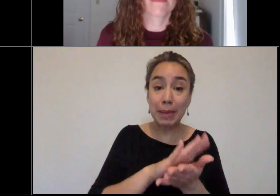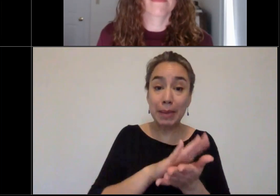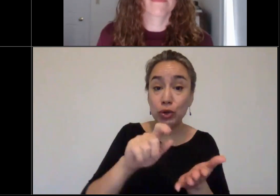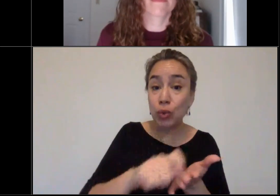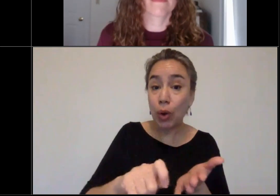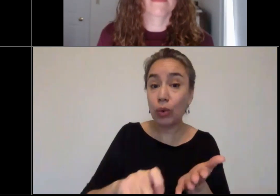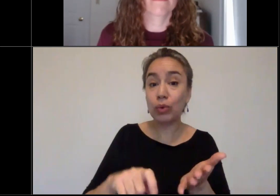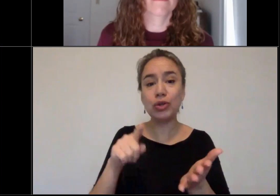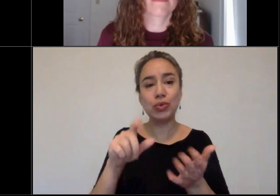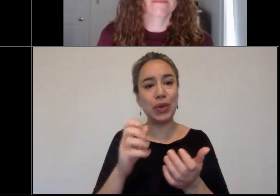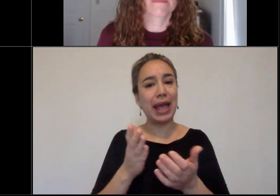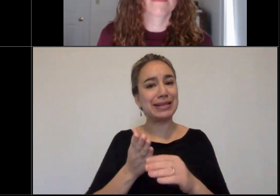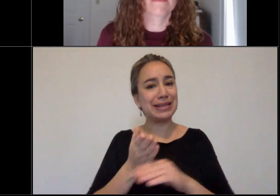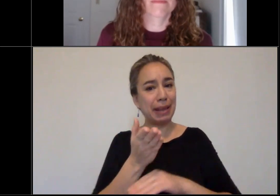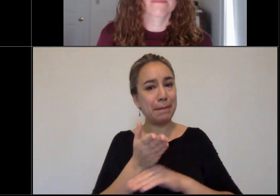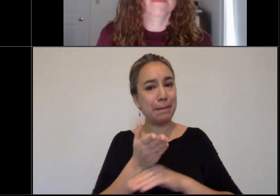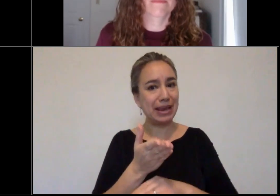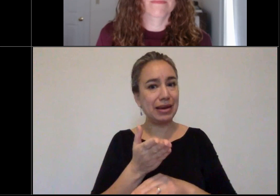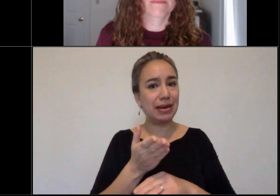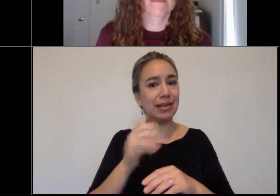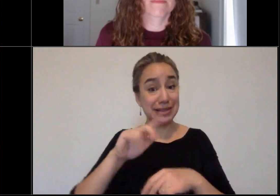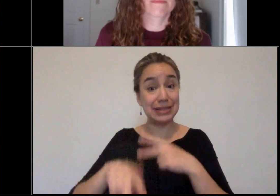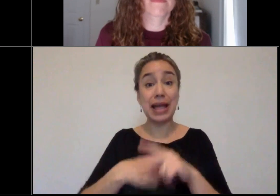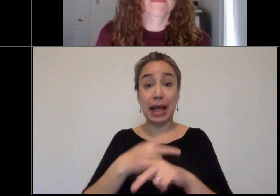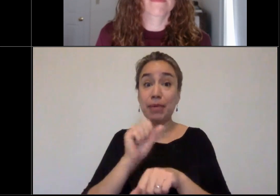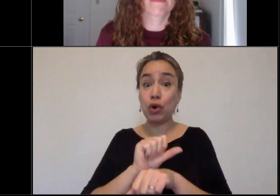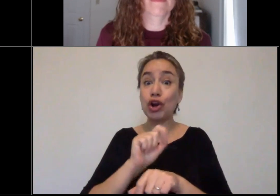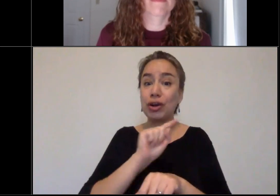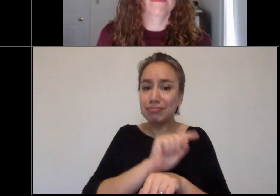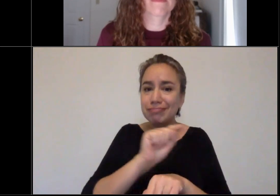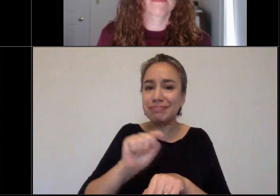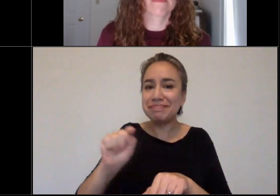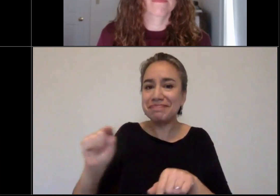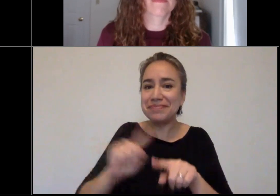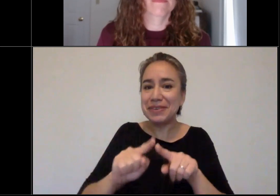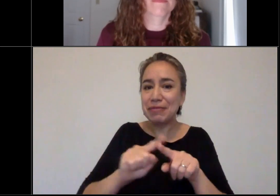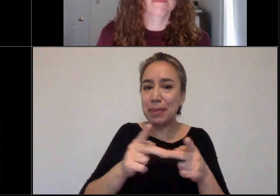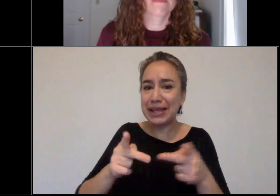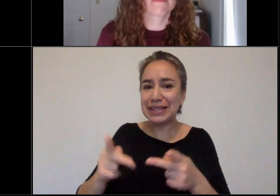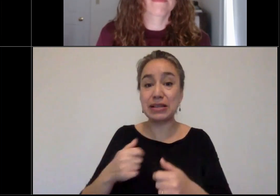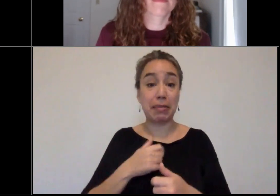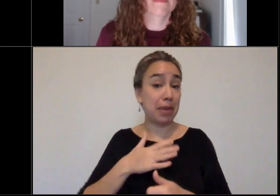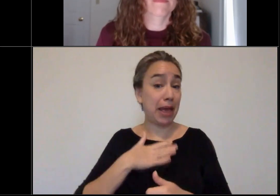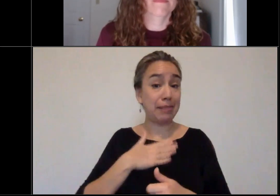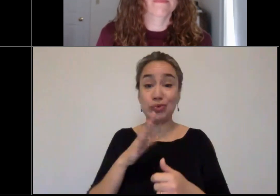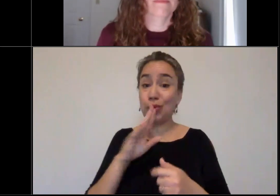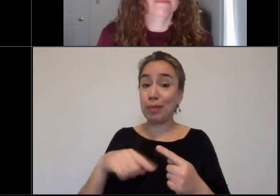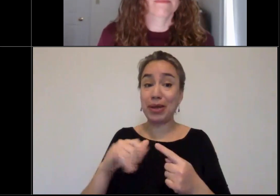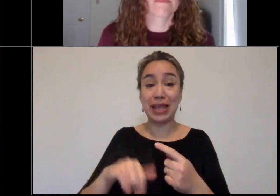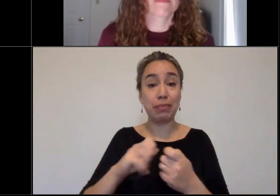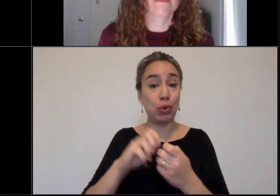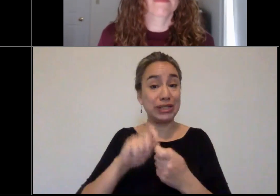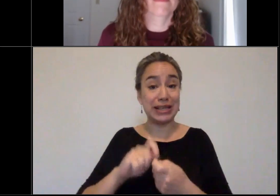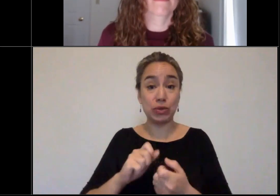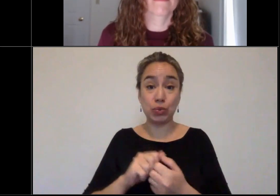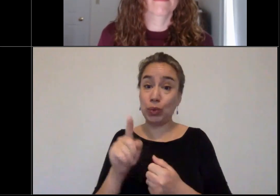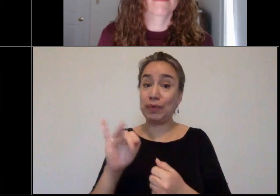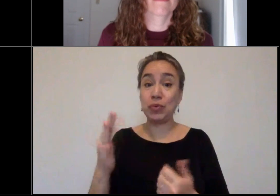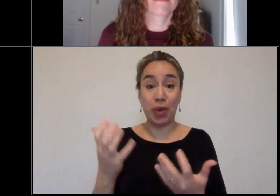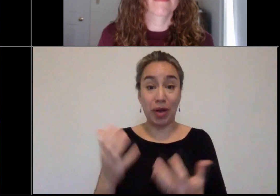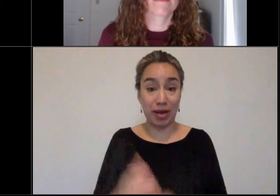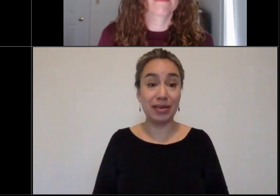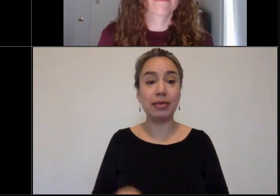type of work. And again, I'm happy to talk about like more details about that with you if you would like.